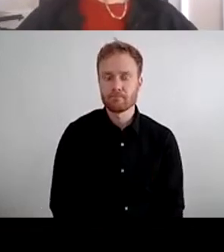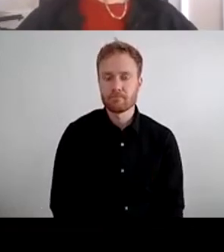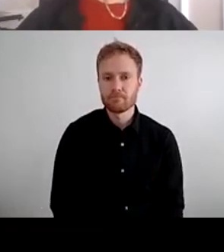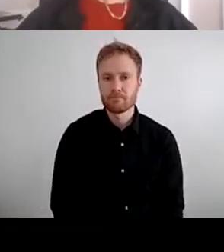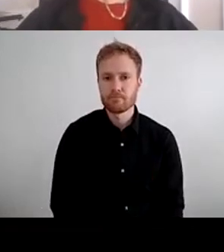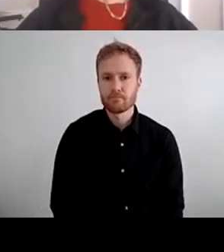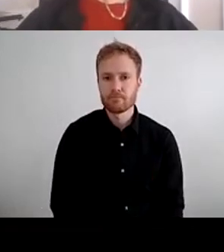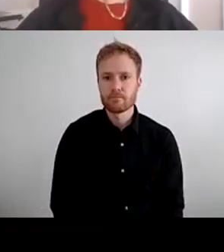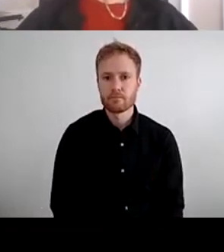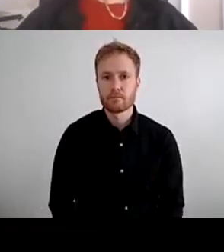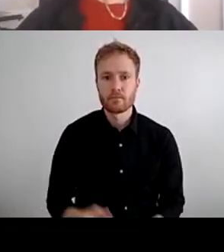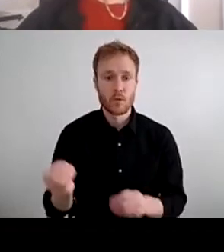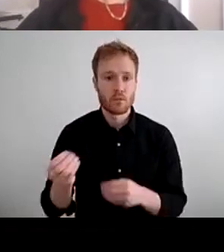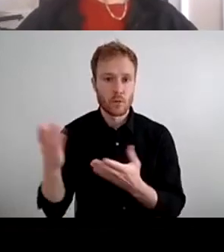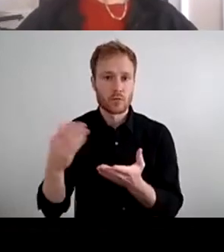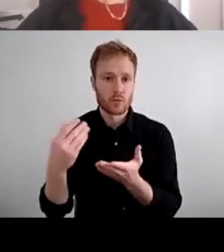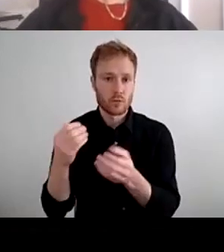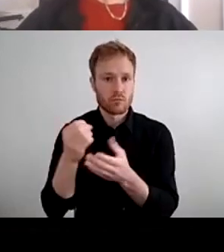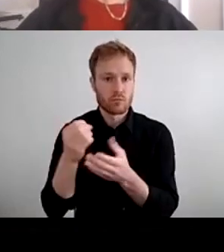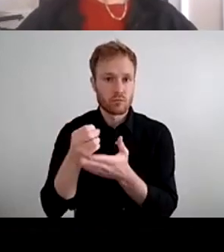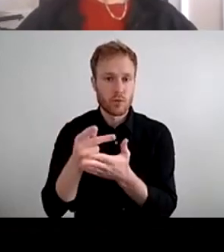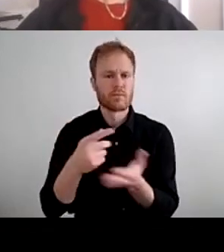Motion to approve, discussion.